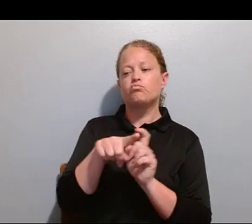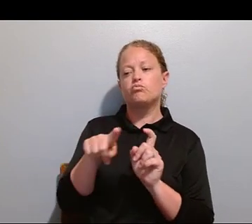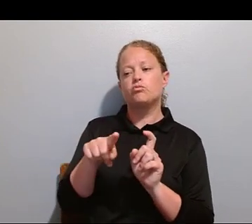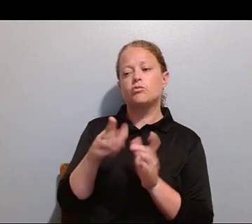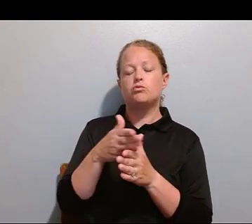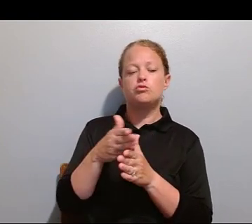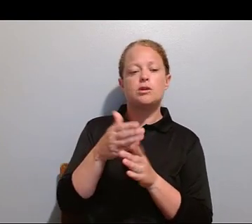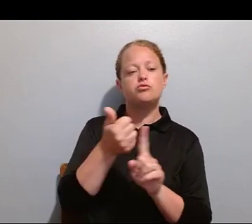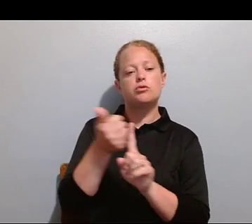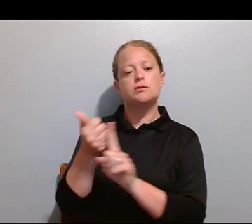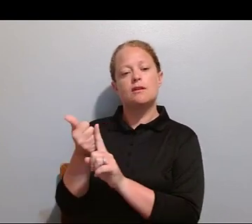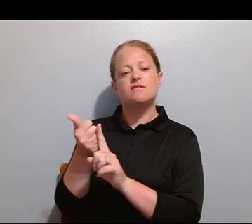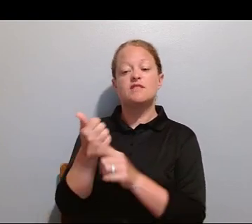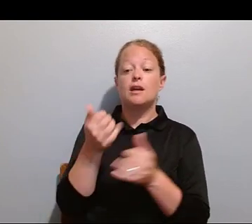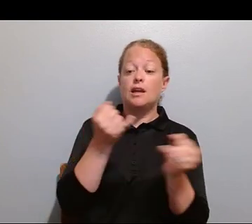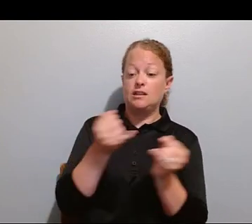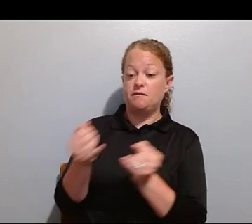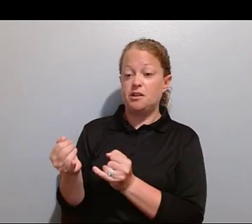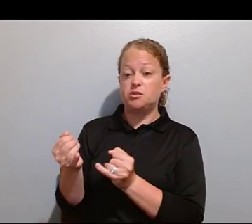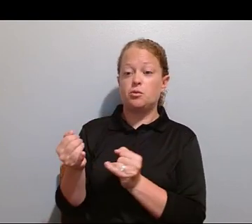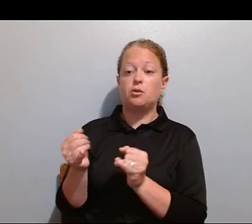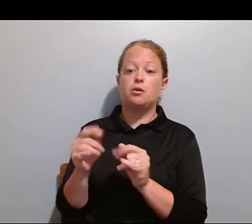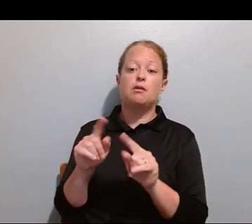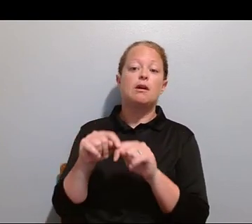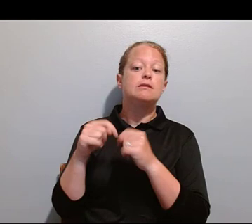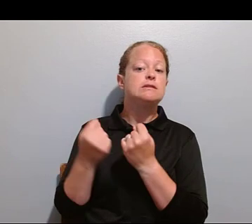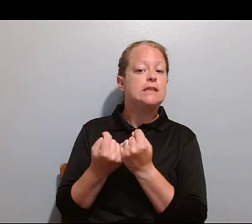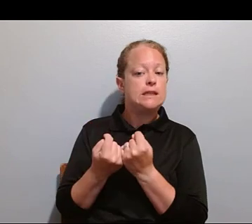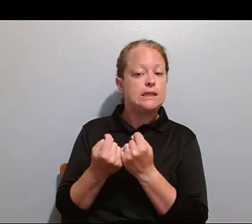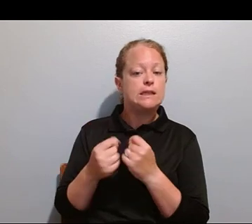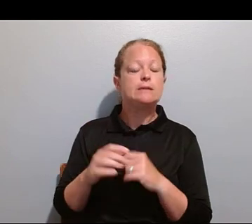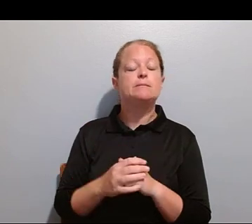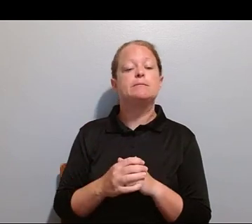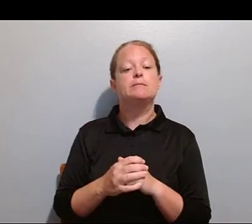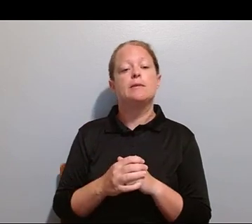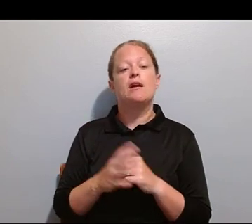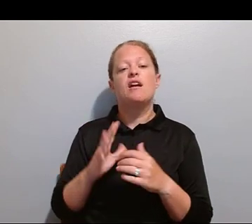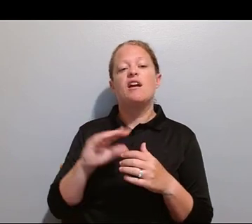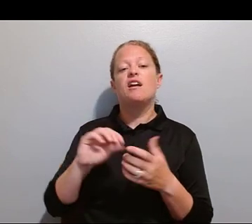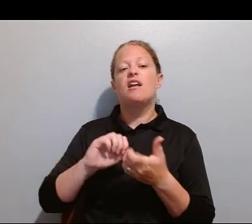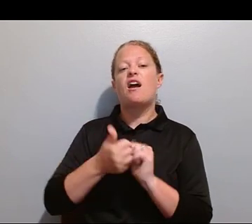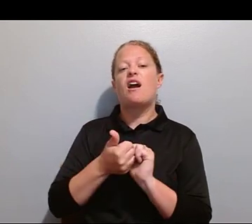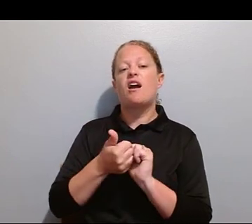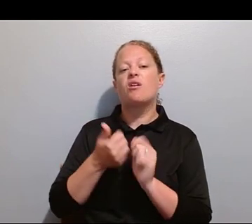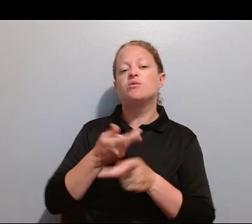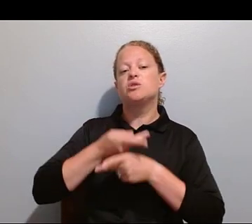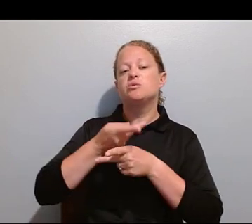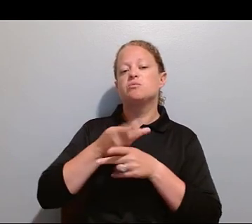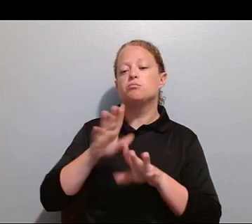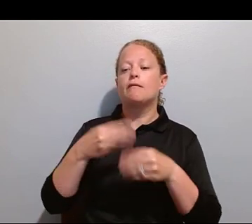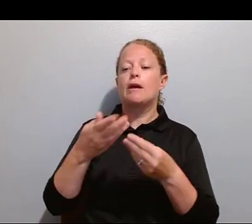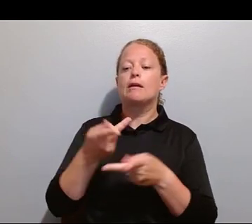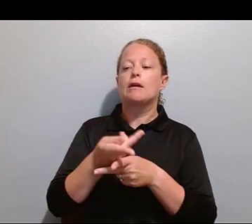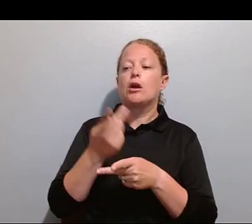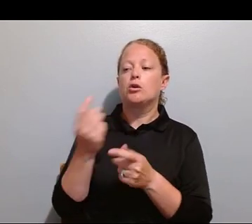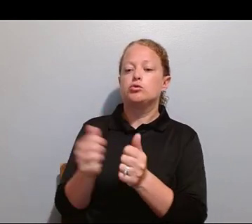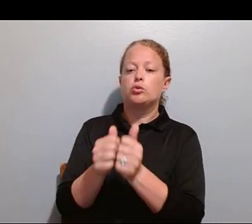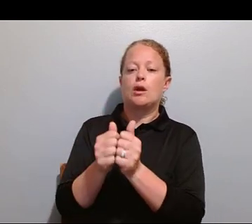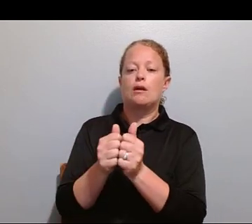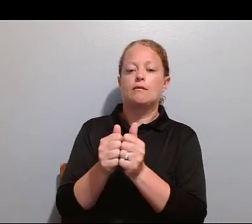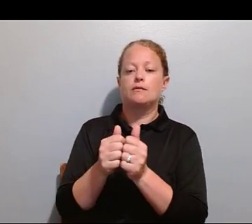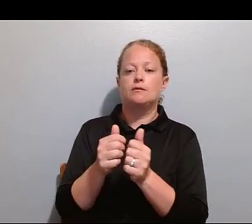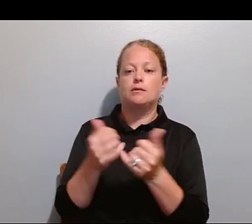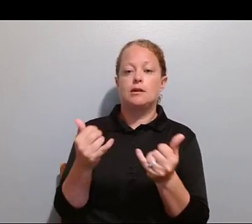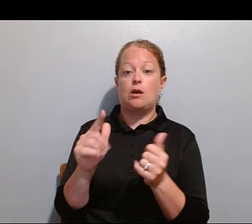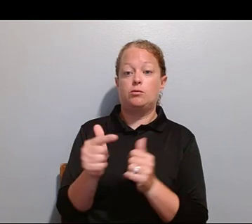teams, but particularly with the way in which you take care together. I will offer the microphone to